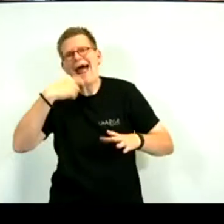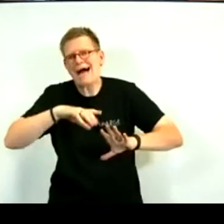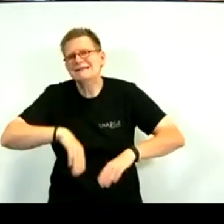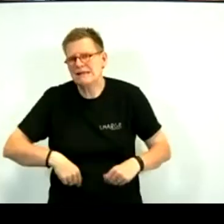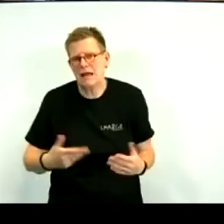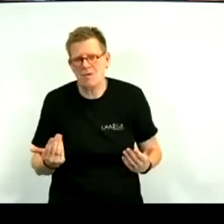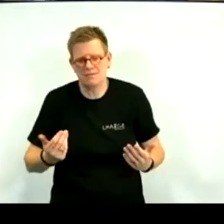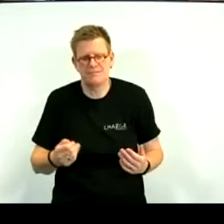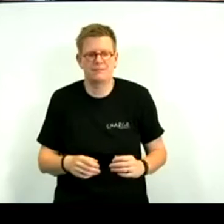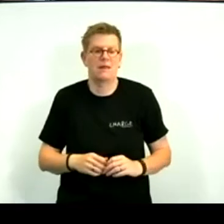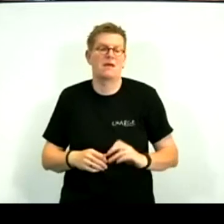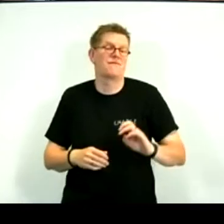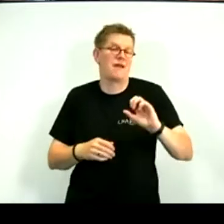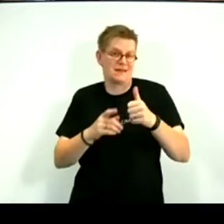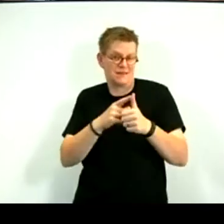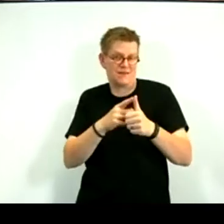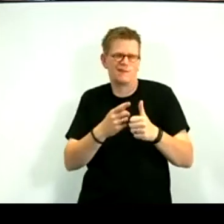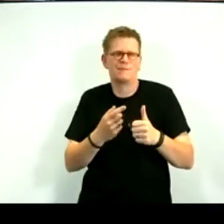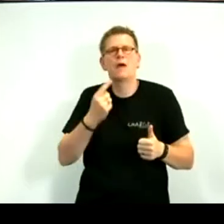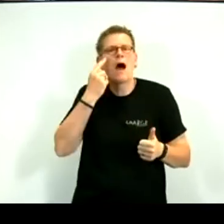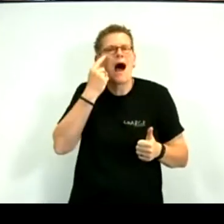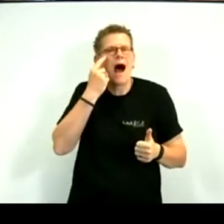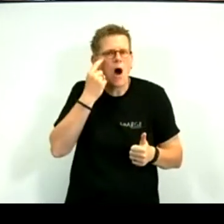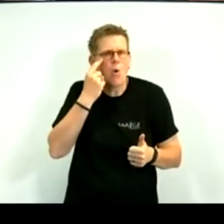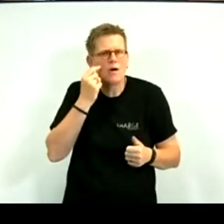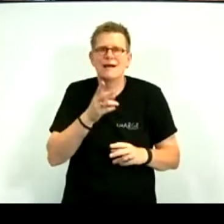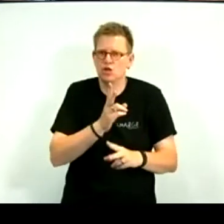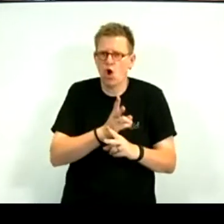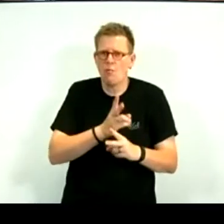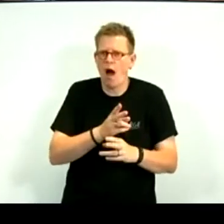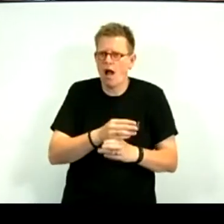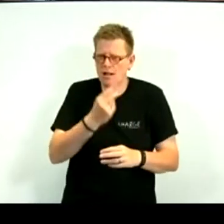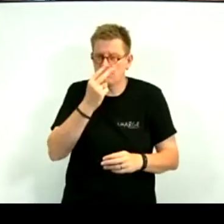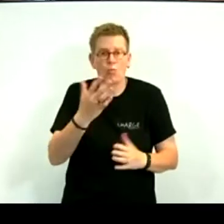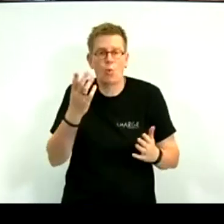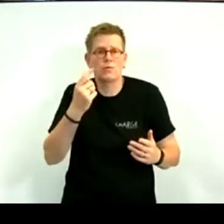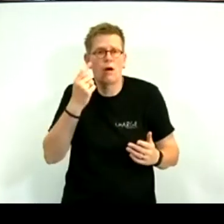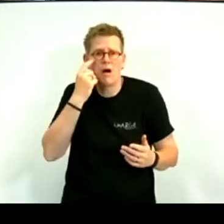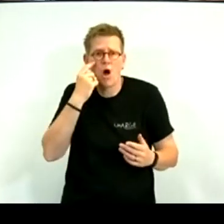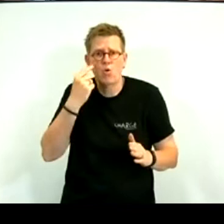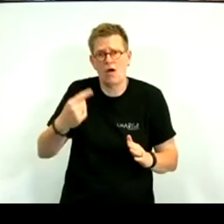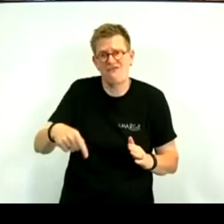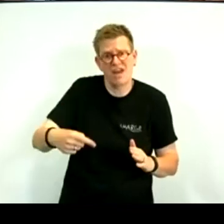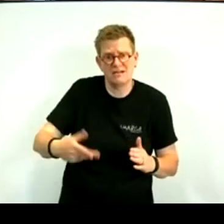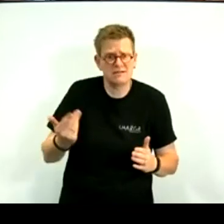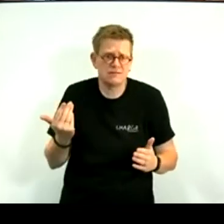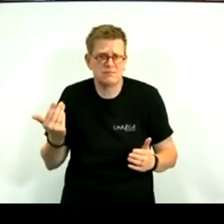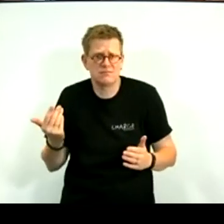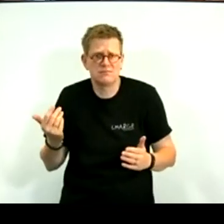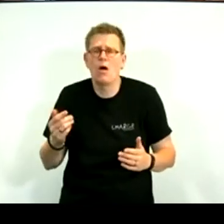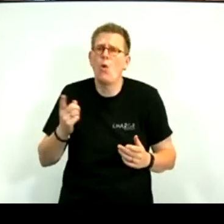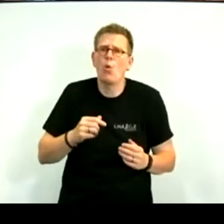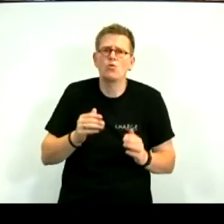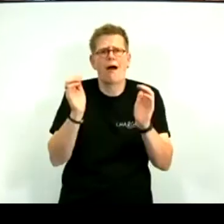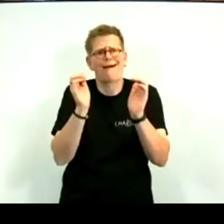normal. There might not be an eye. It might be missing, or it might be unusually small. It could be unusually